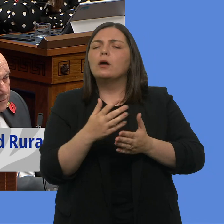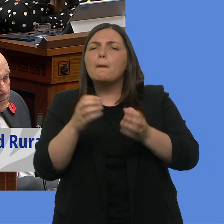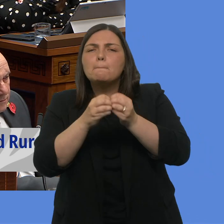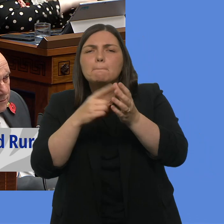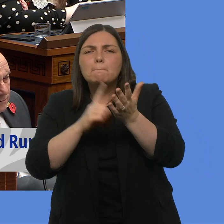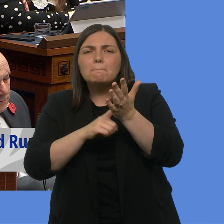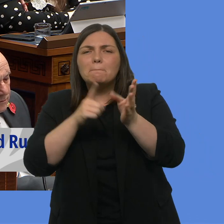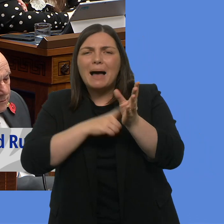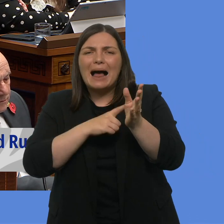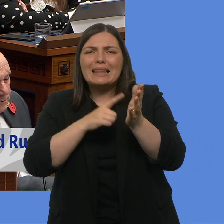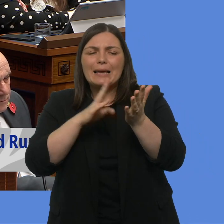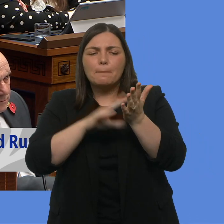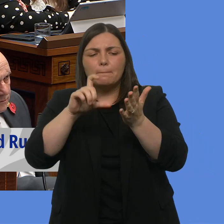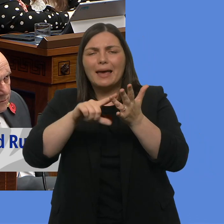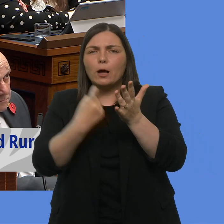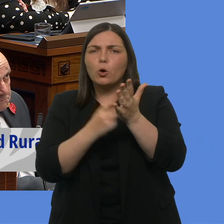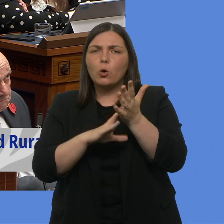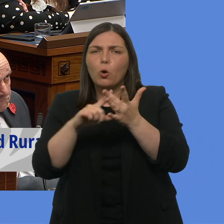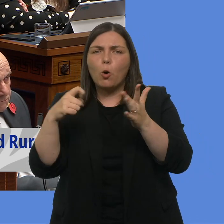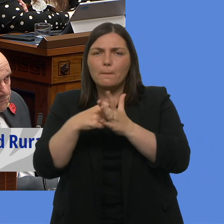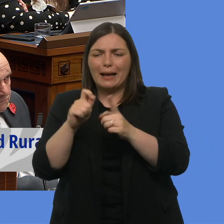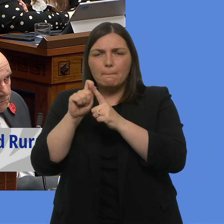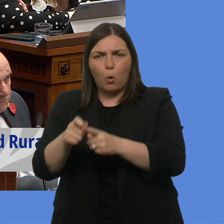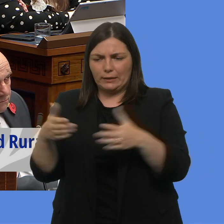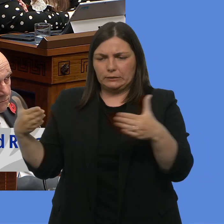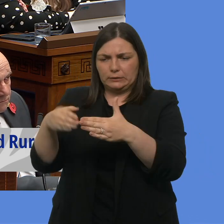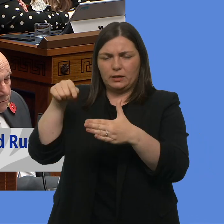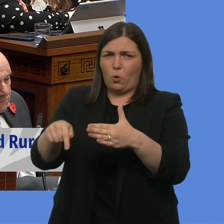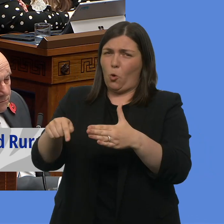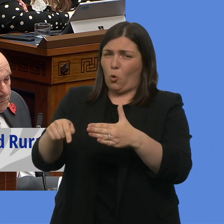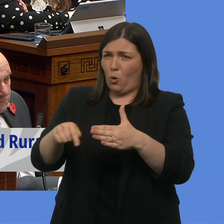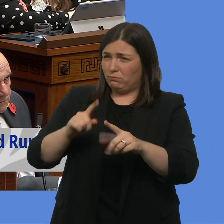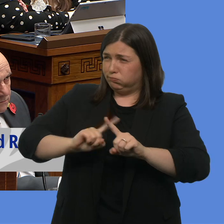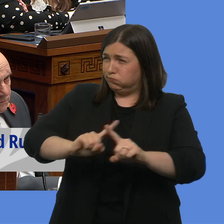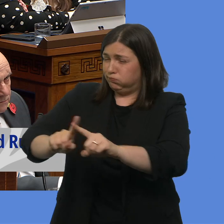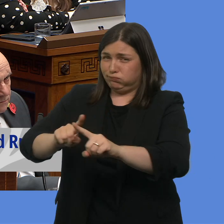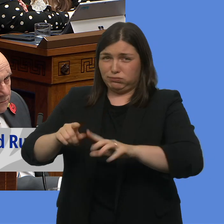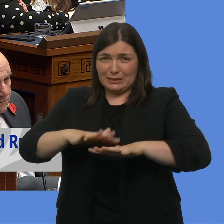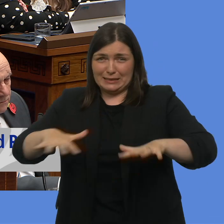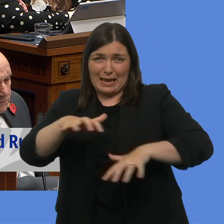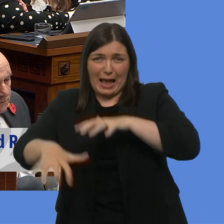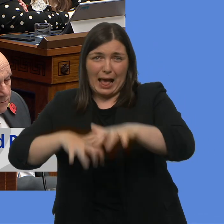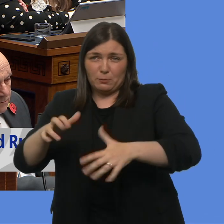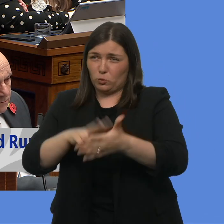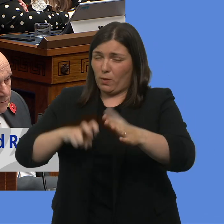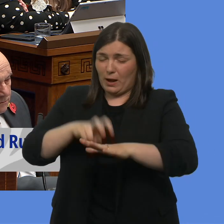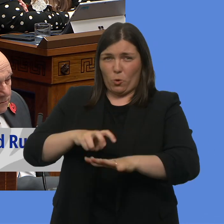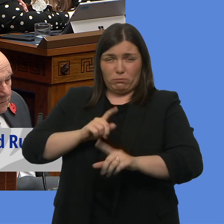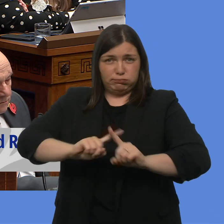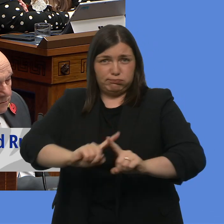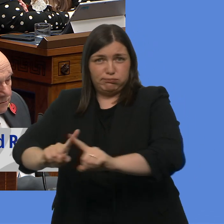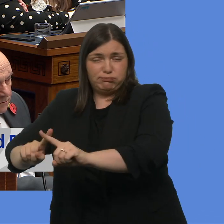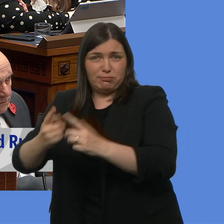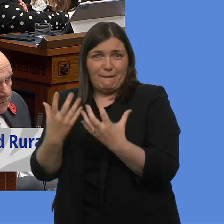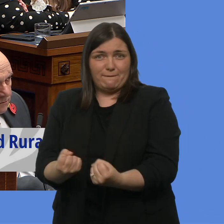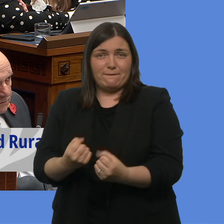most biologically diverse sites in Northern Ireland. The sediment-dwelling organisms tend to be more resilient to nutrient pollution and are at good to